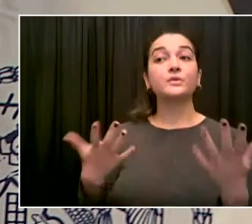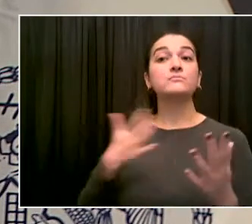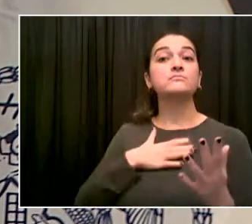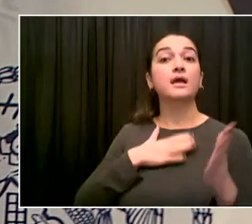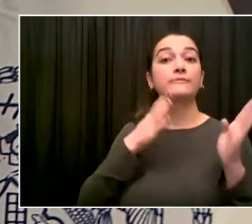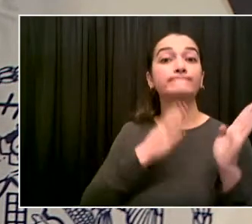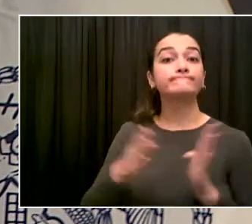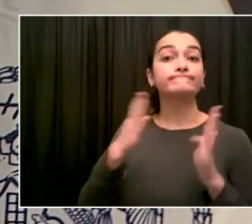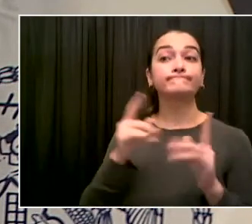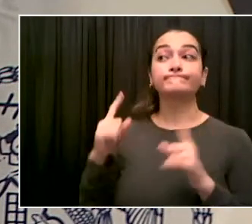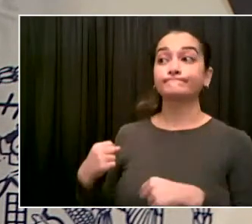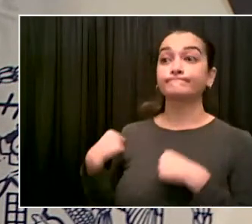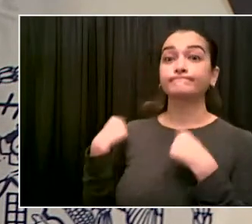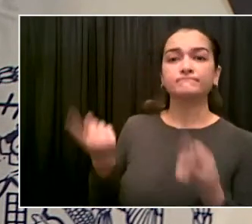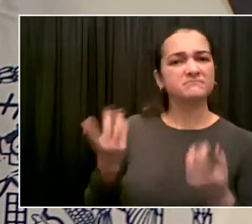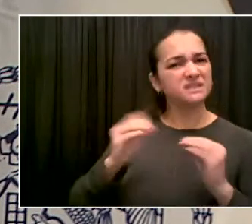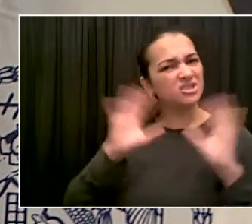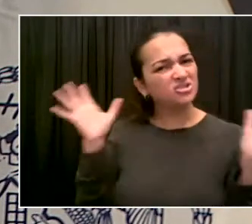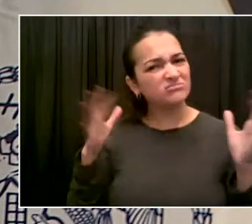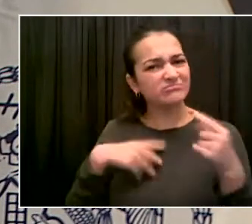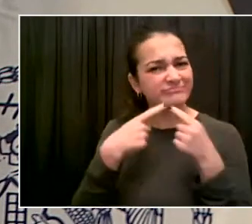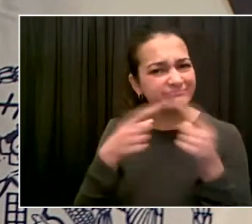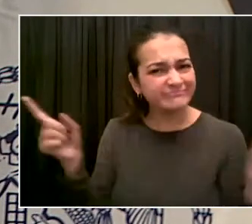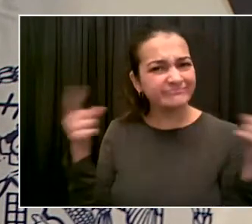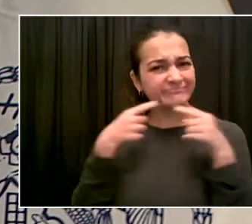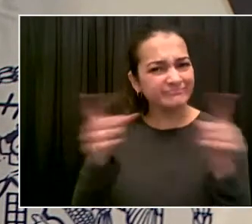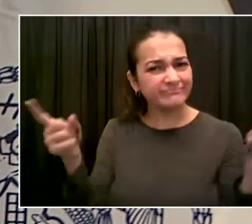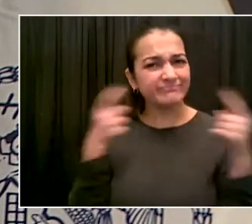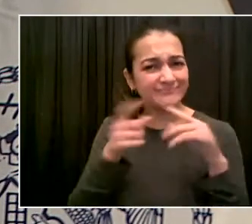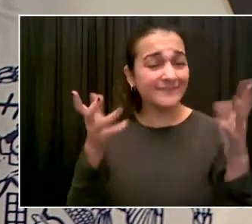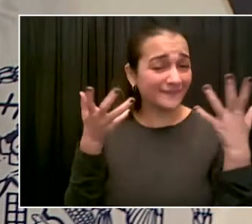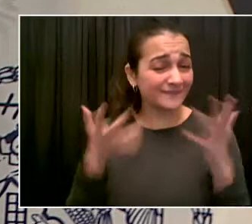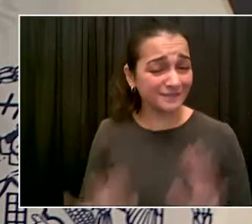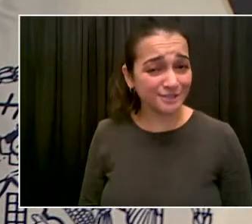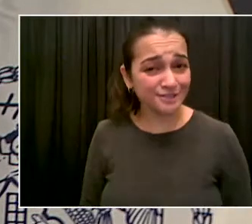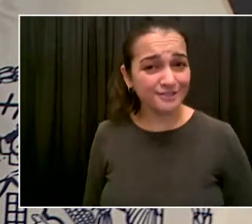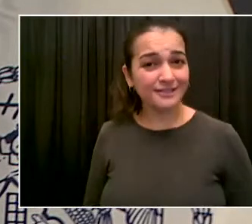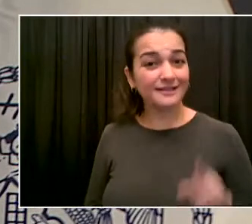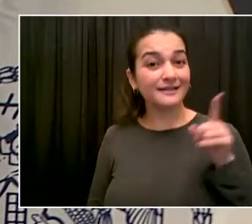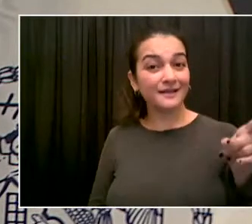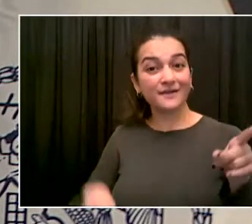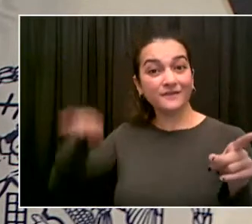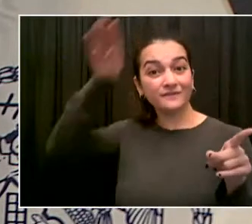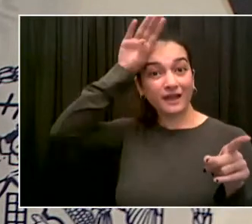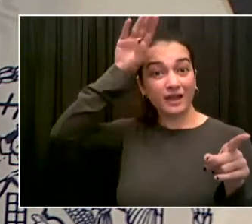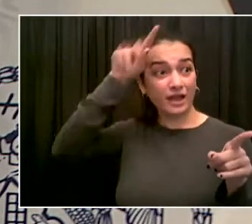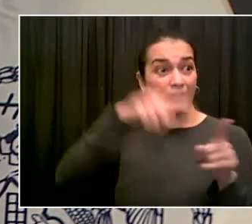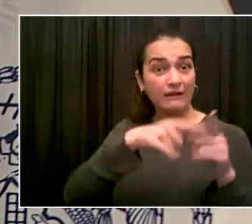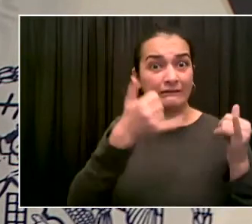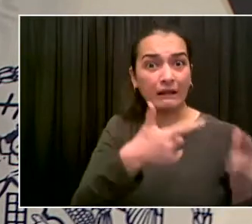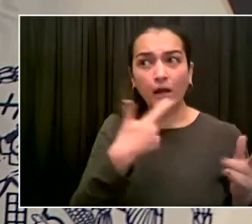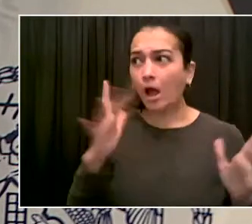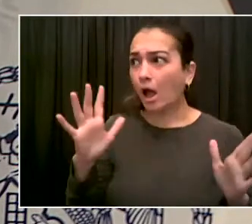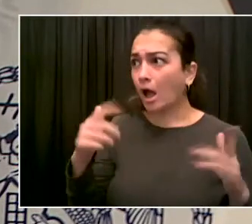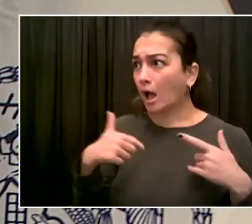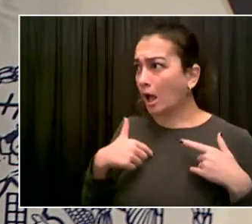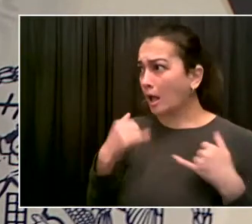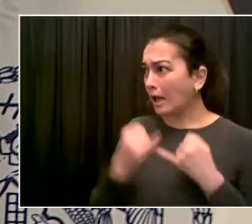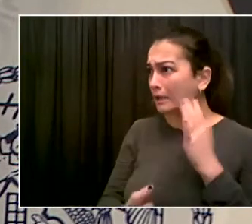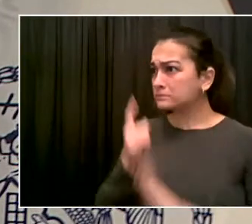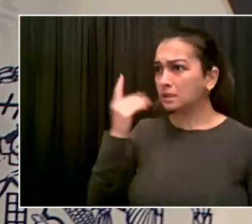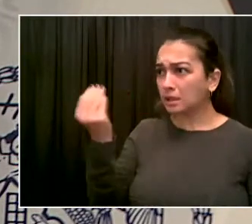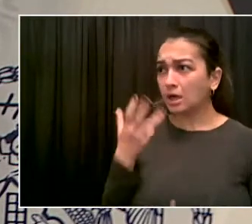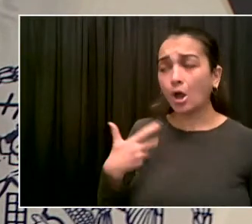had plenty of evidence to make a decision on. And we welcome them now to make the right decision if they're not yet